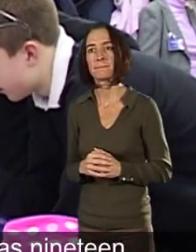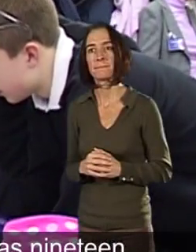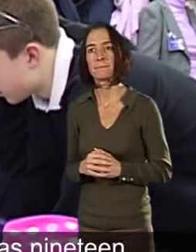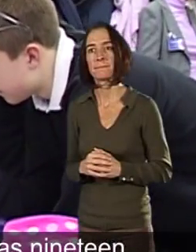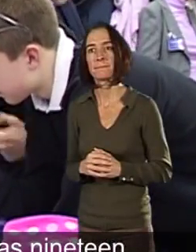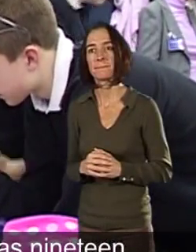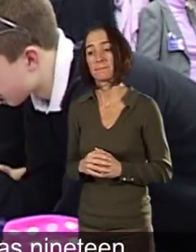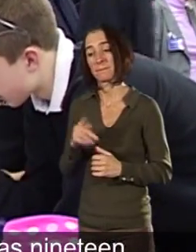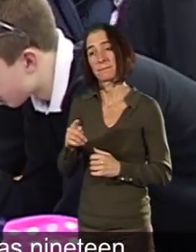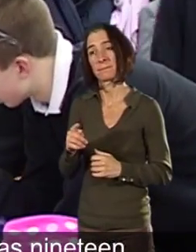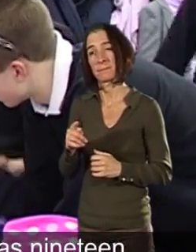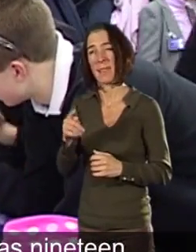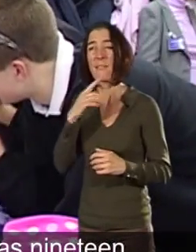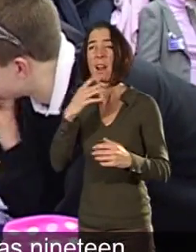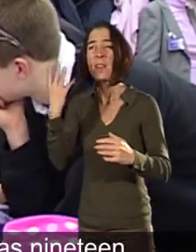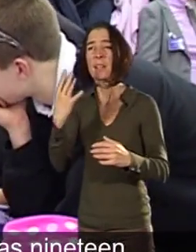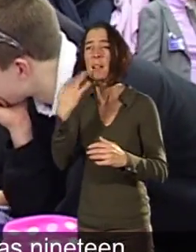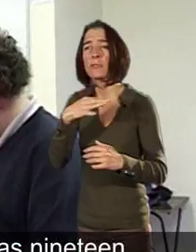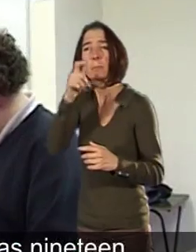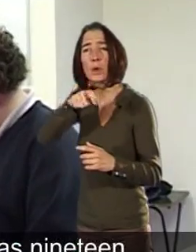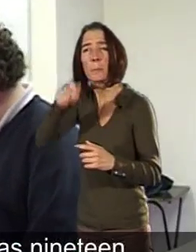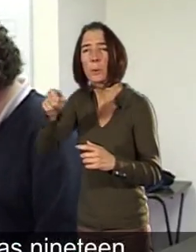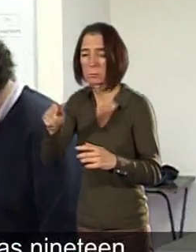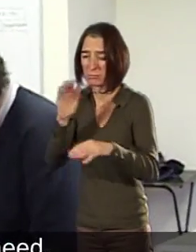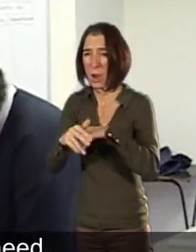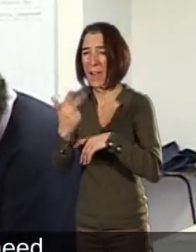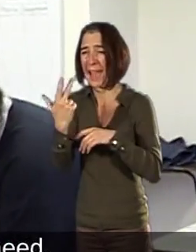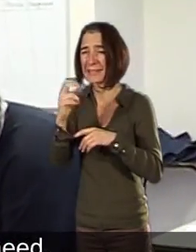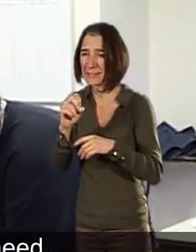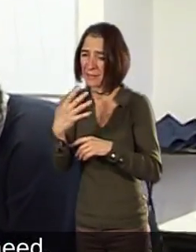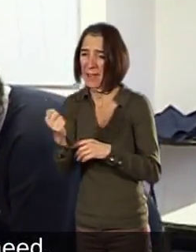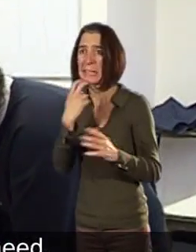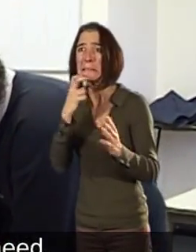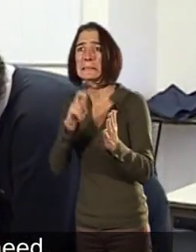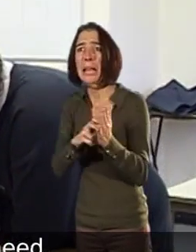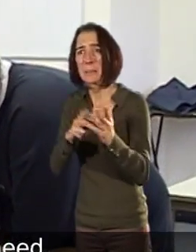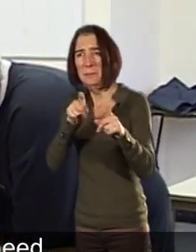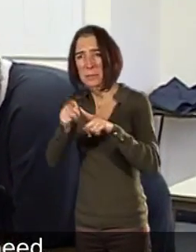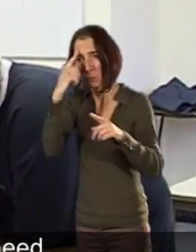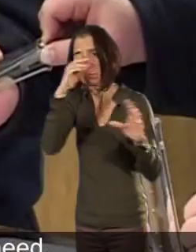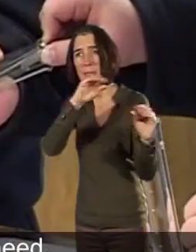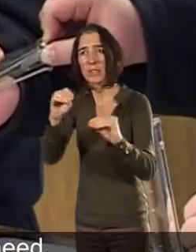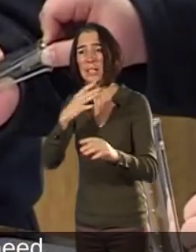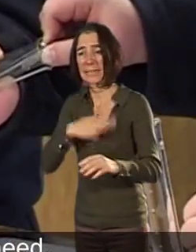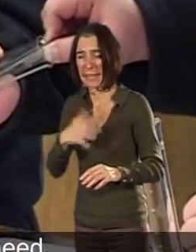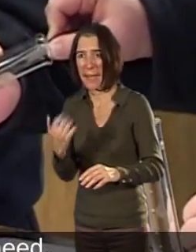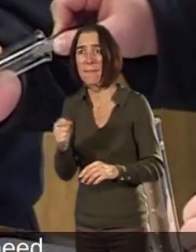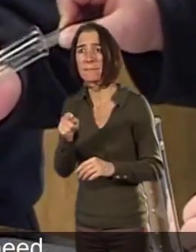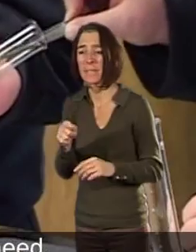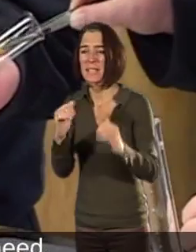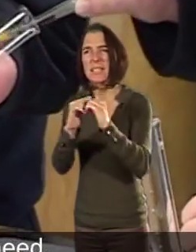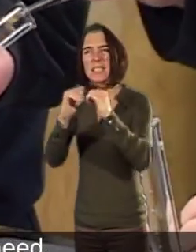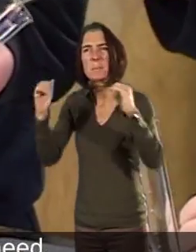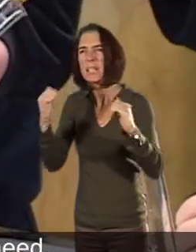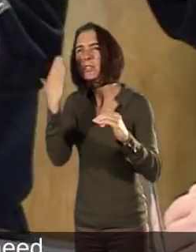Glossopdale Community College has 1,900 pupils, including over 80 pupils with statements of special educational need. Glossopdale